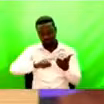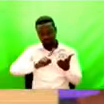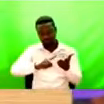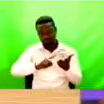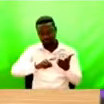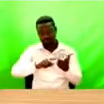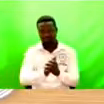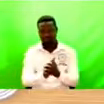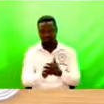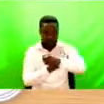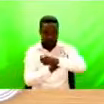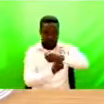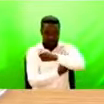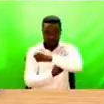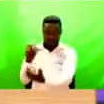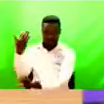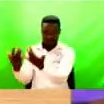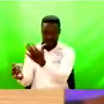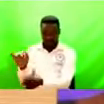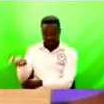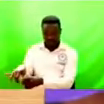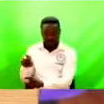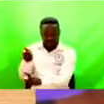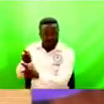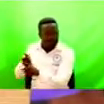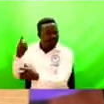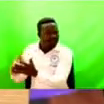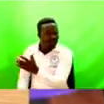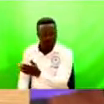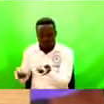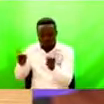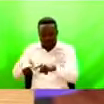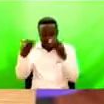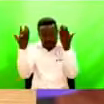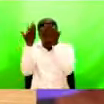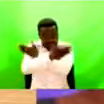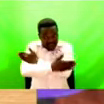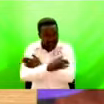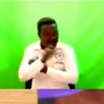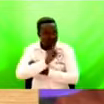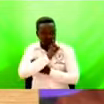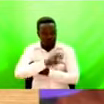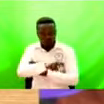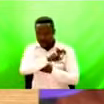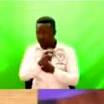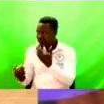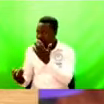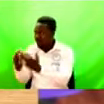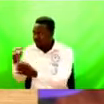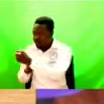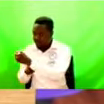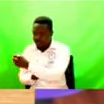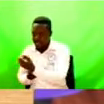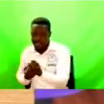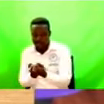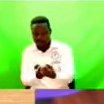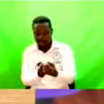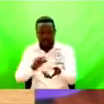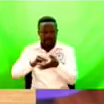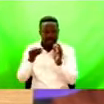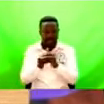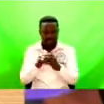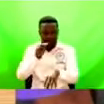the pillar of fire was to give them light at night. So ministry is light.